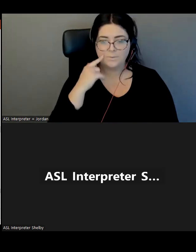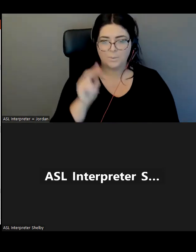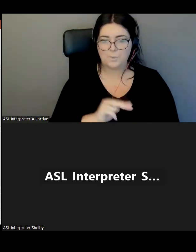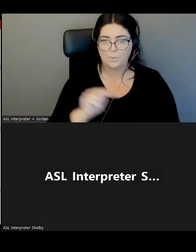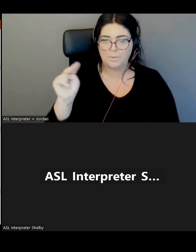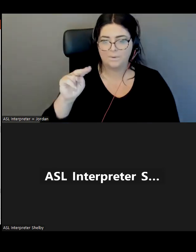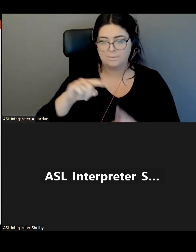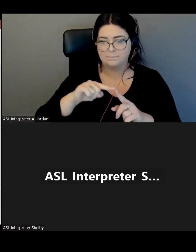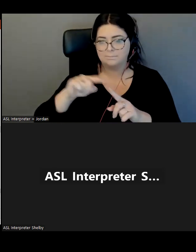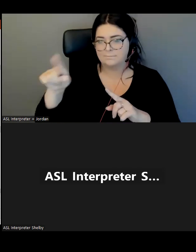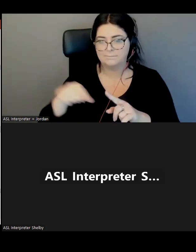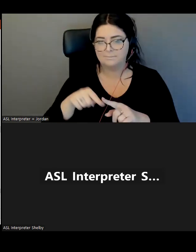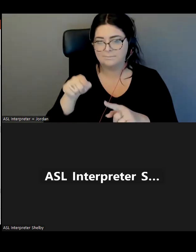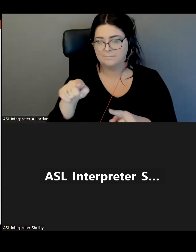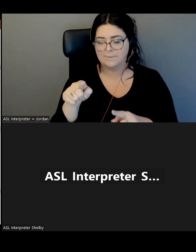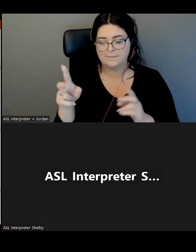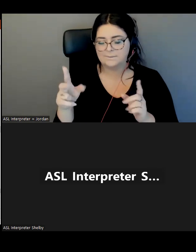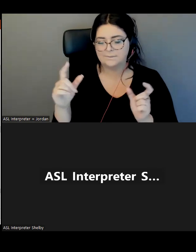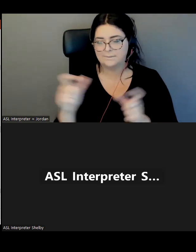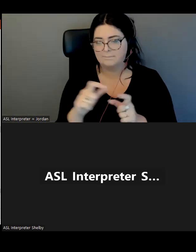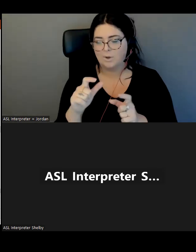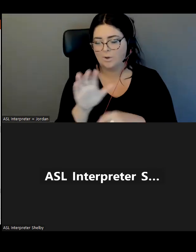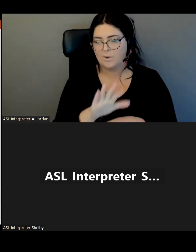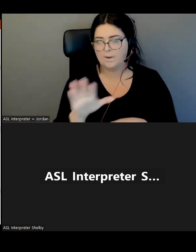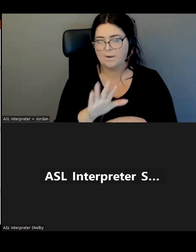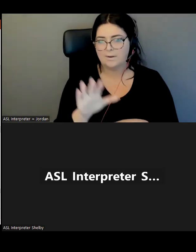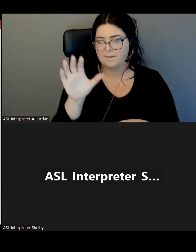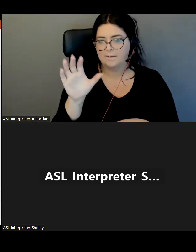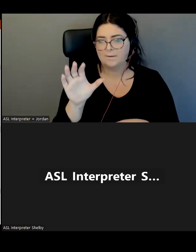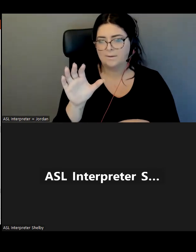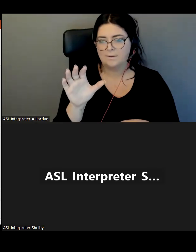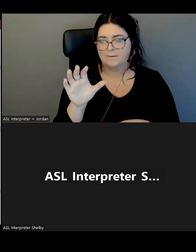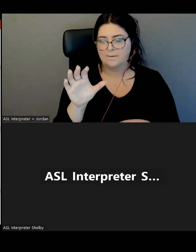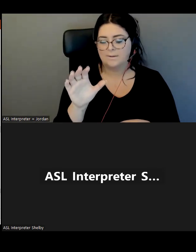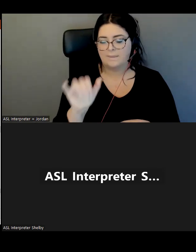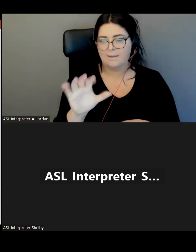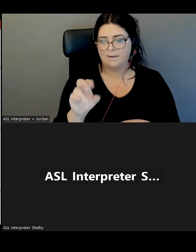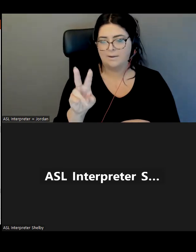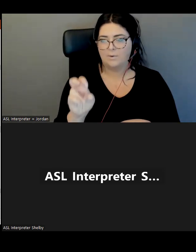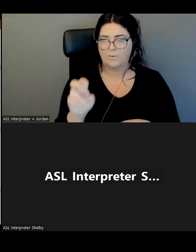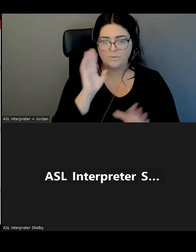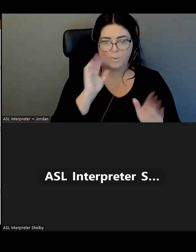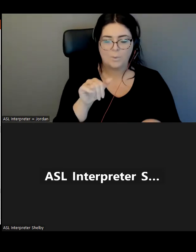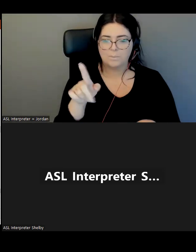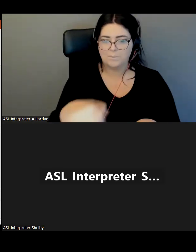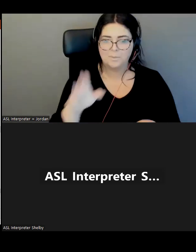small area in the South Coast. Most would know, hopefully, that where my office